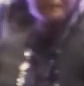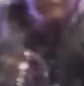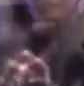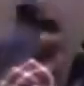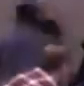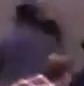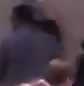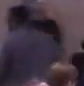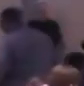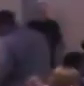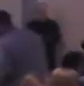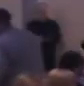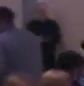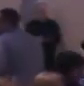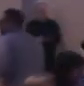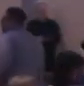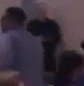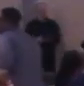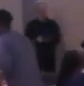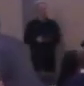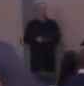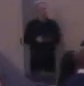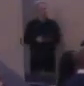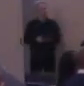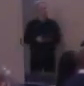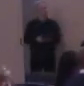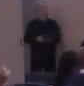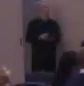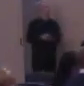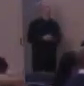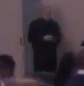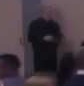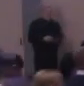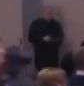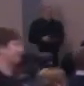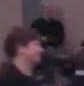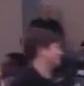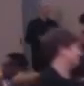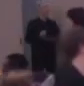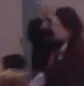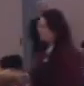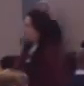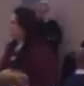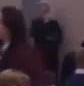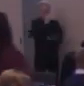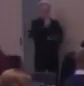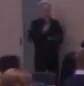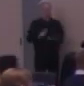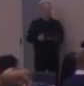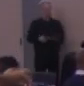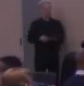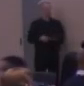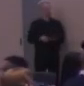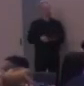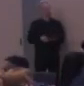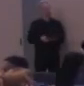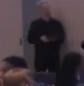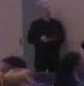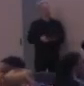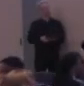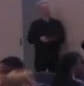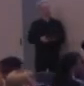man, DaNell, Daymon, and Greater Works. Woo! Can you get your blood pumping every single time? Oh man, thank you so much. That's